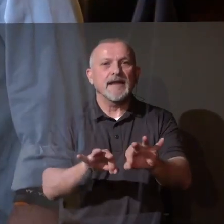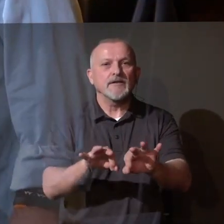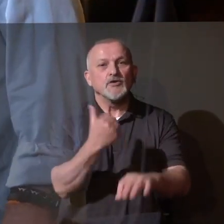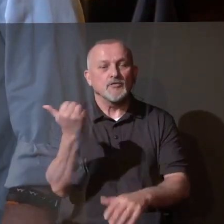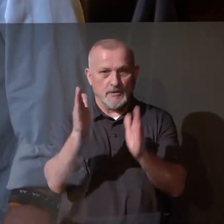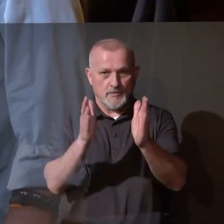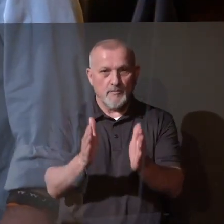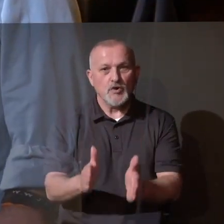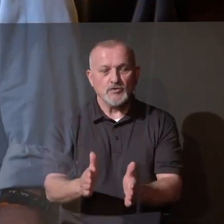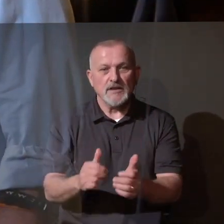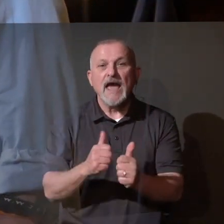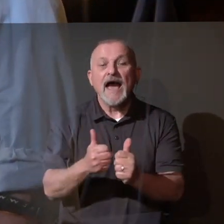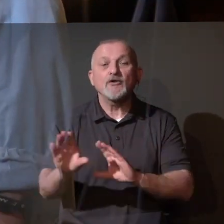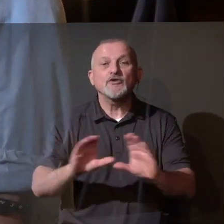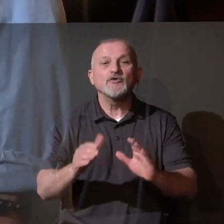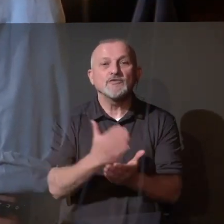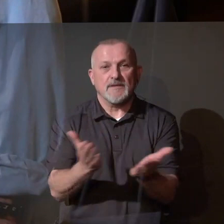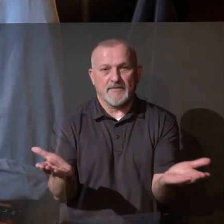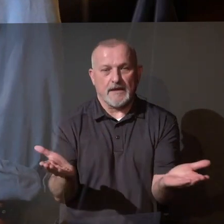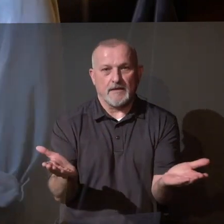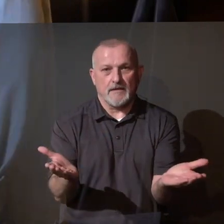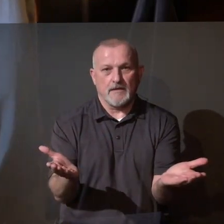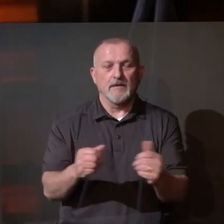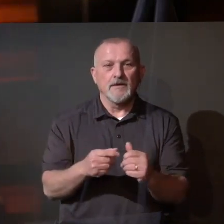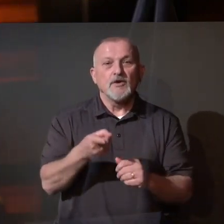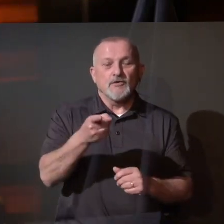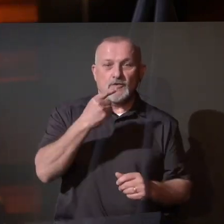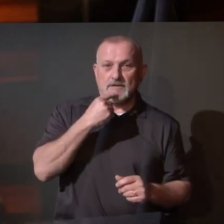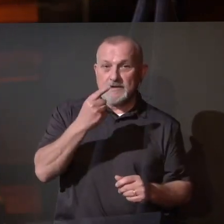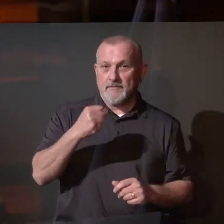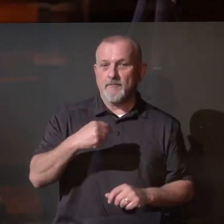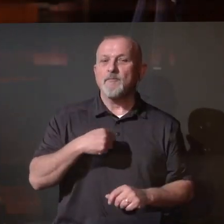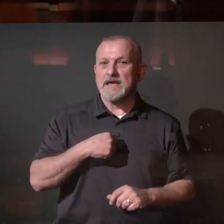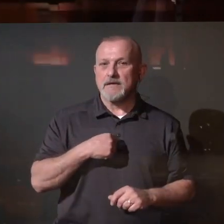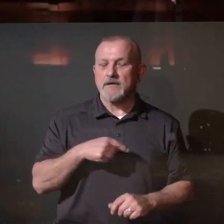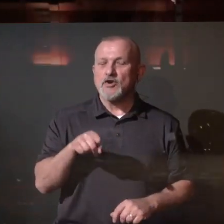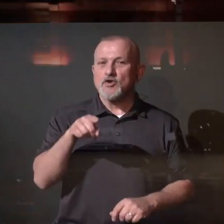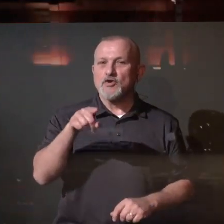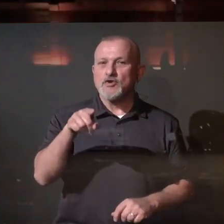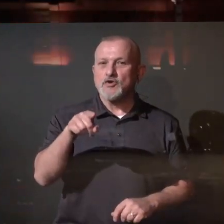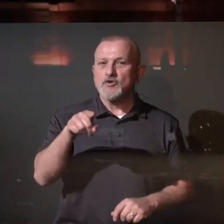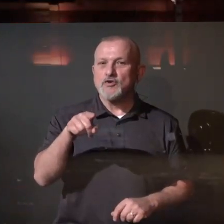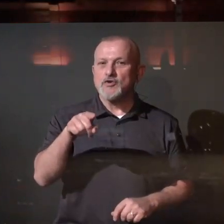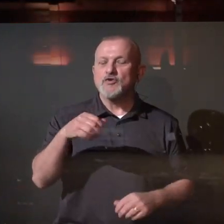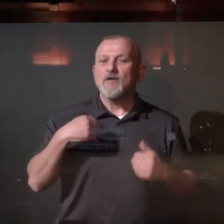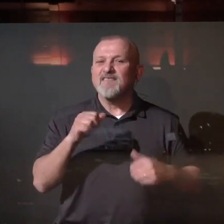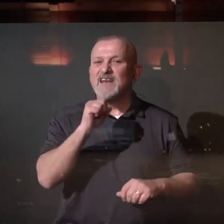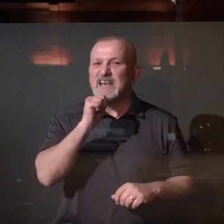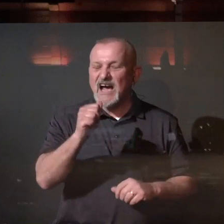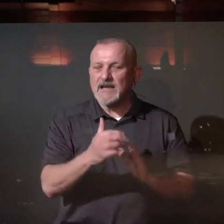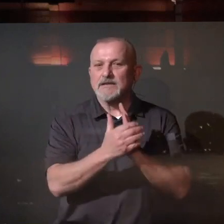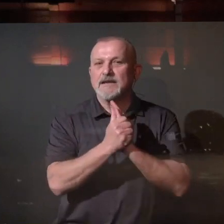to someone how to do something. Now, you're going to tell me that you don't have the